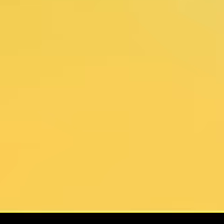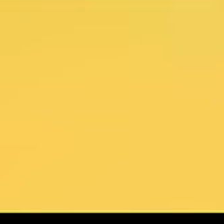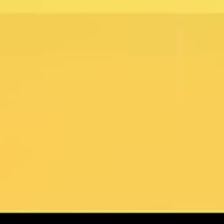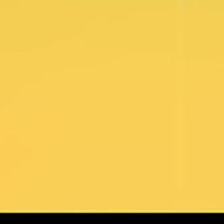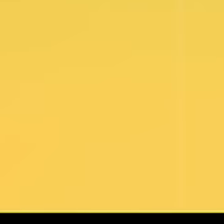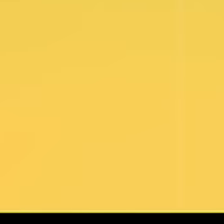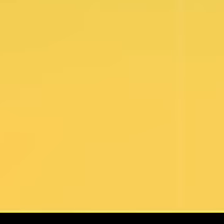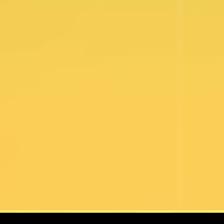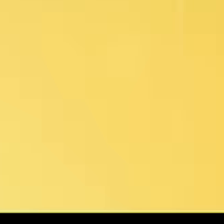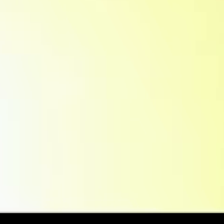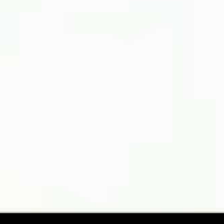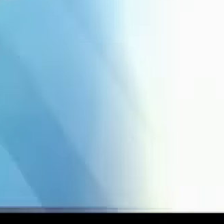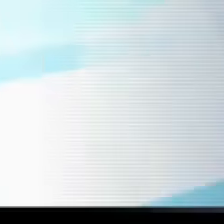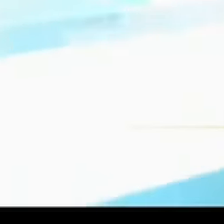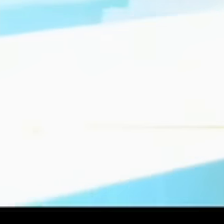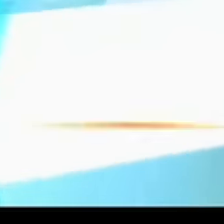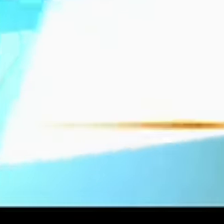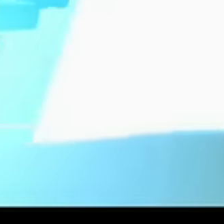HD.